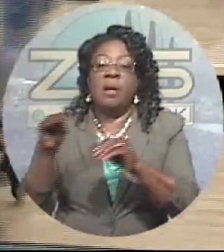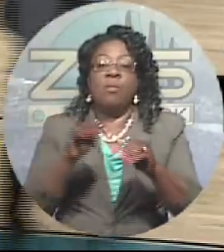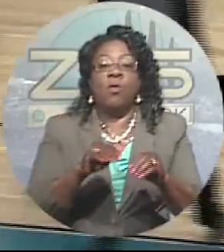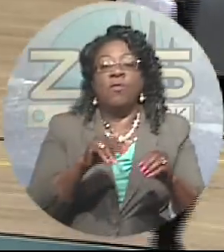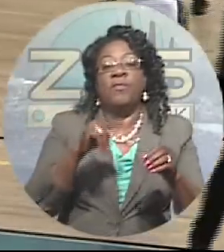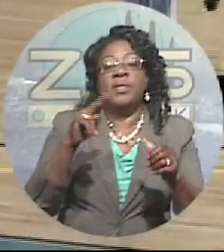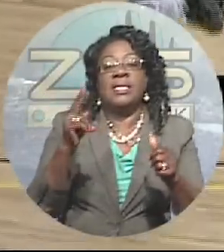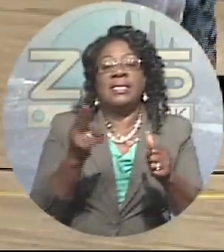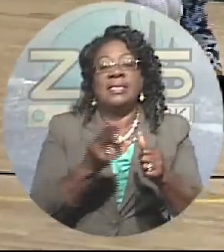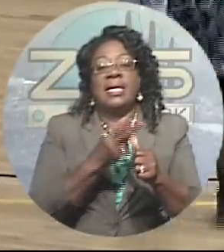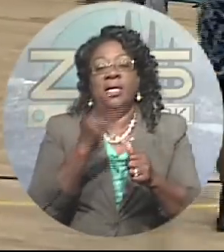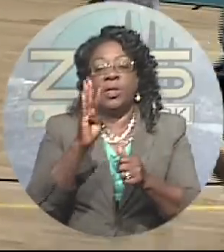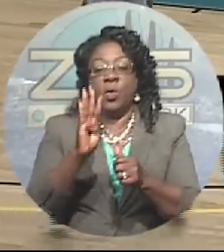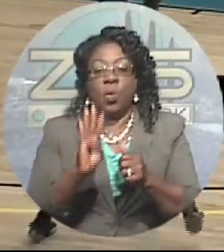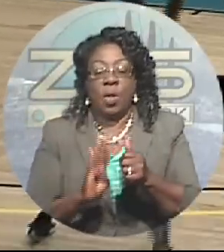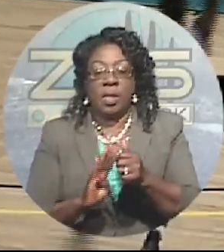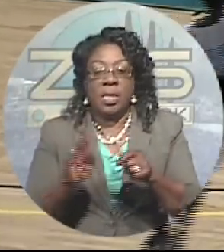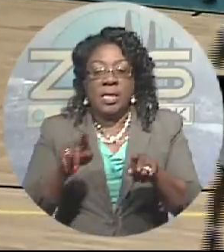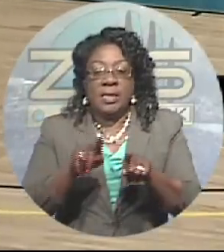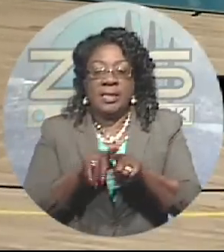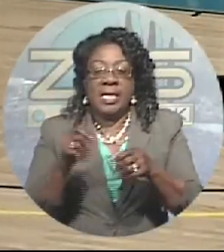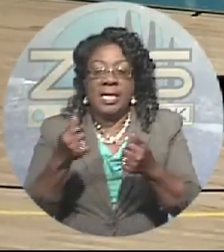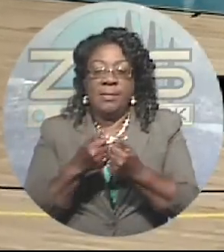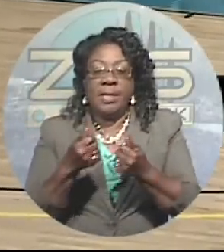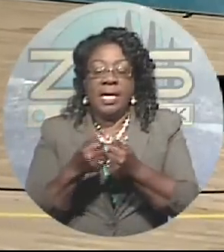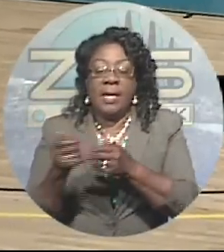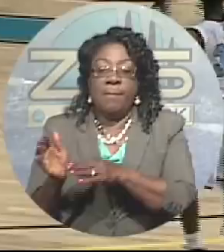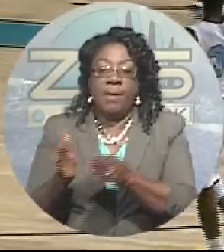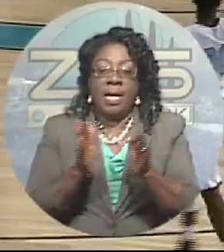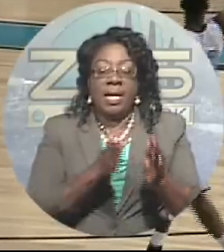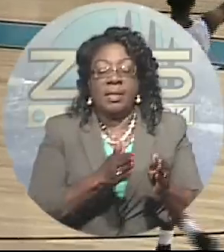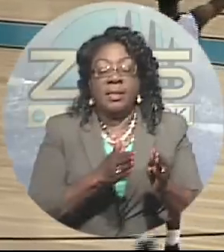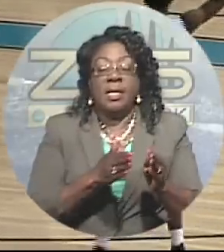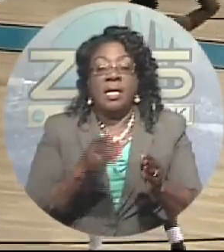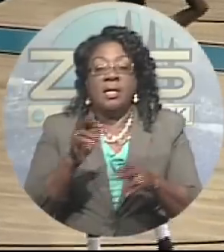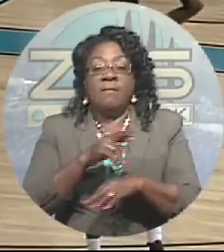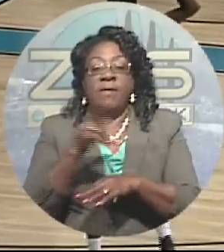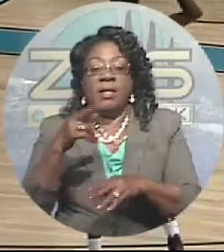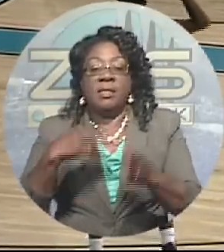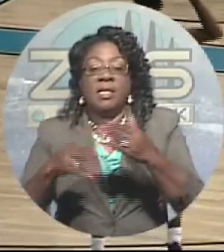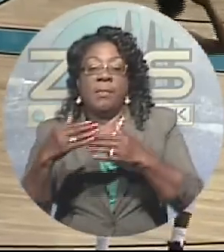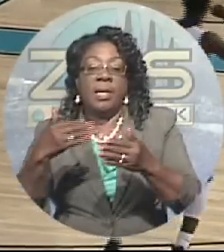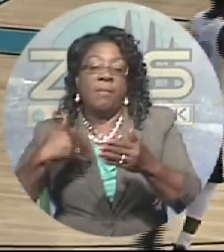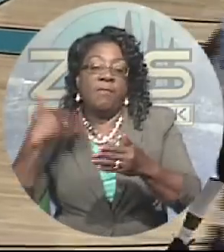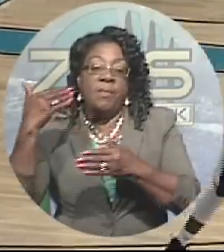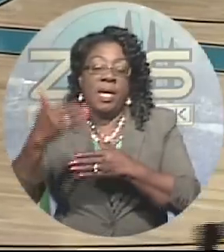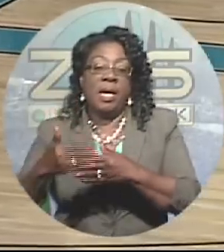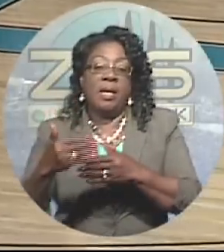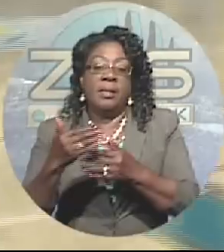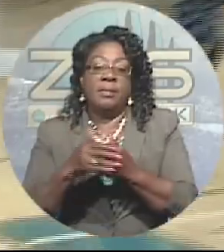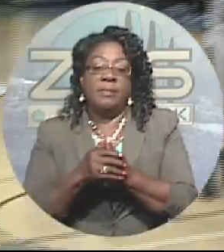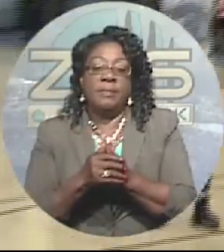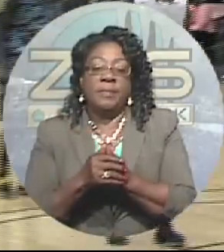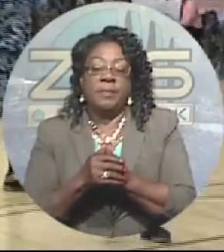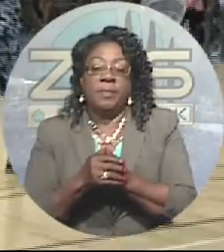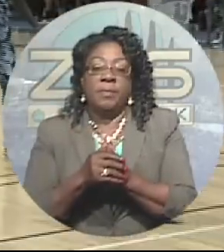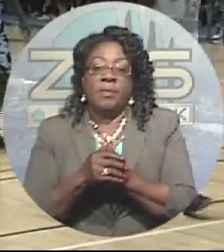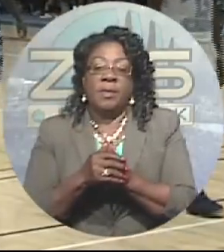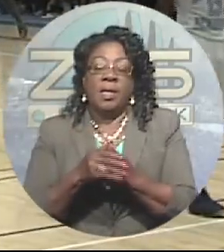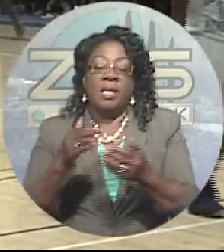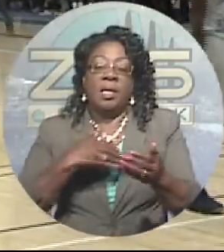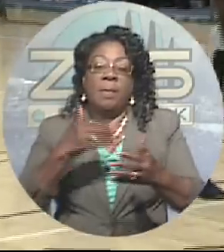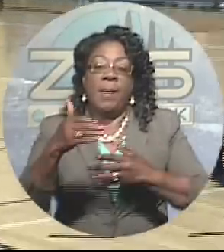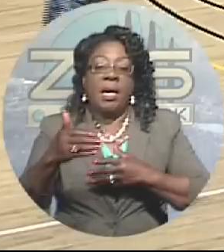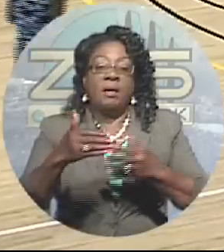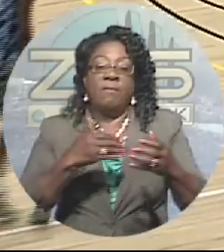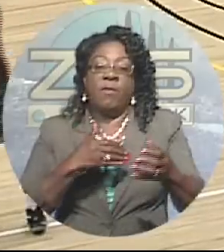and same game plan. It seems for the Falcons, throw it up from behind the arc and also let Franco Miller go to work. Another back and